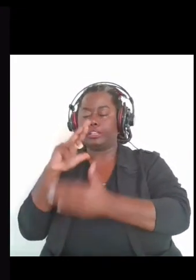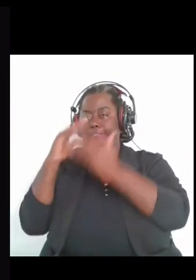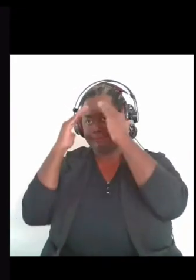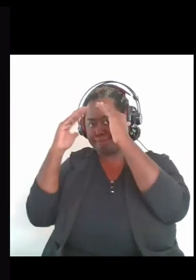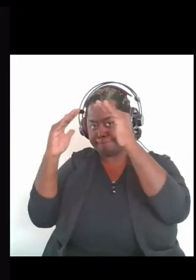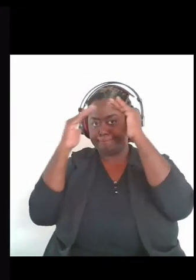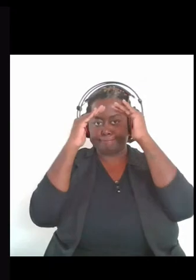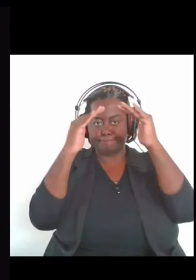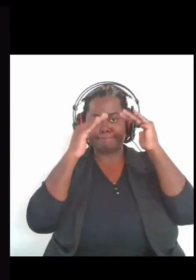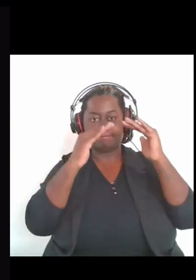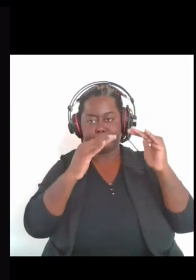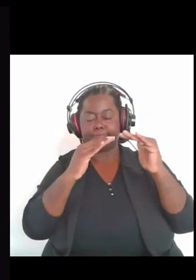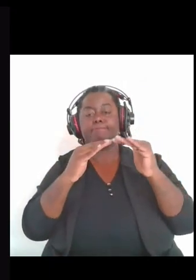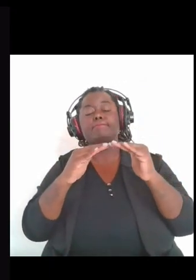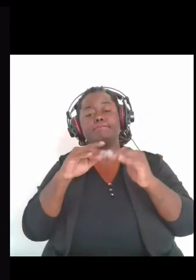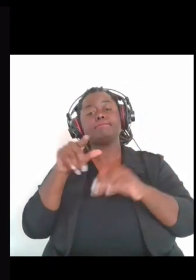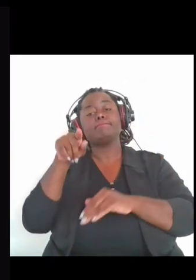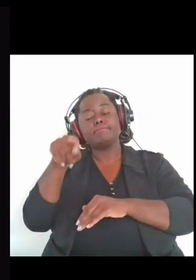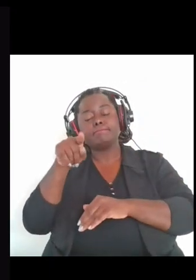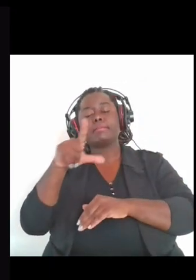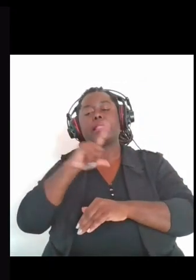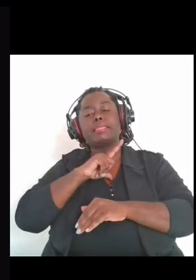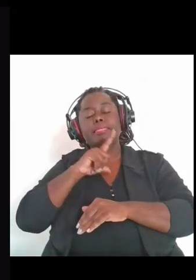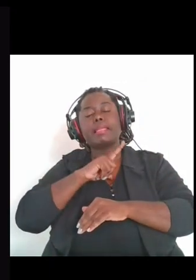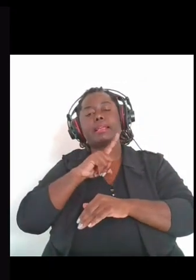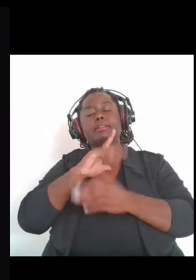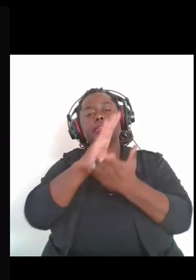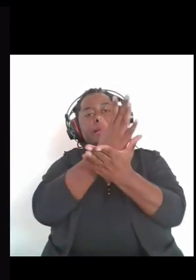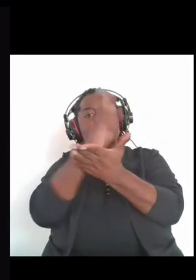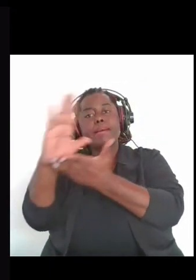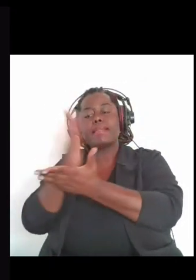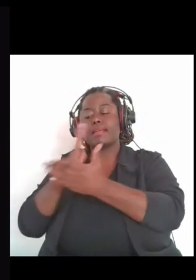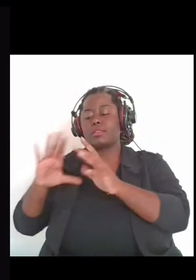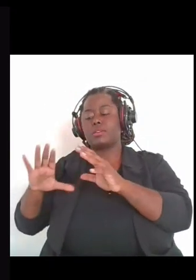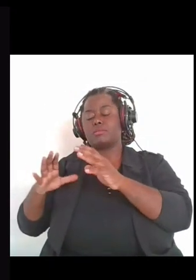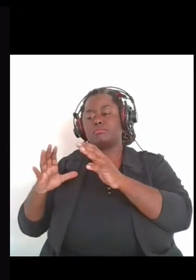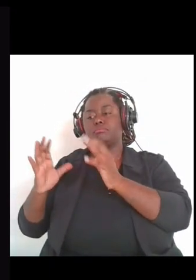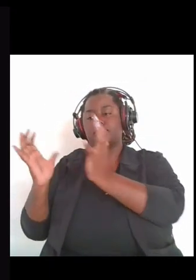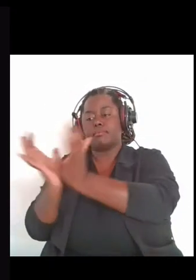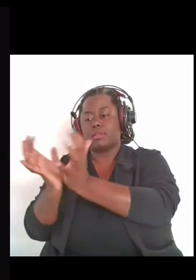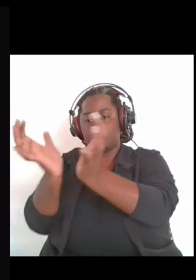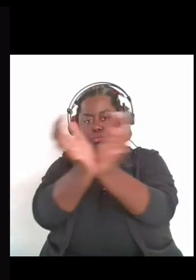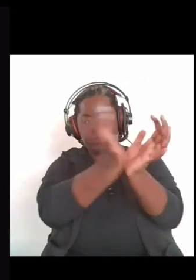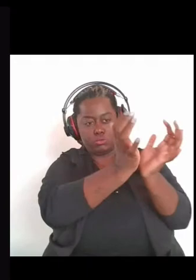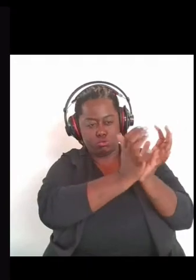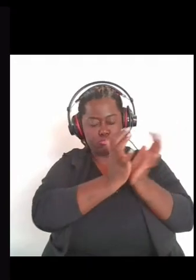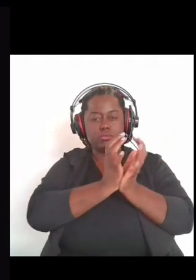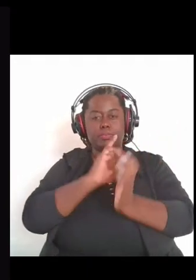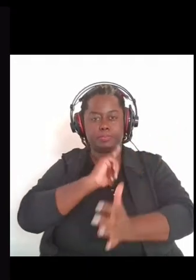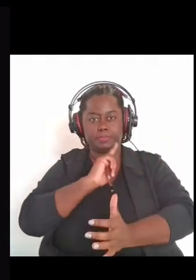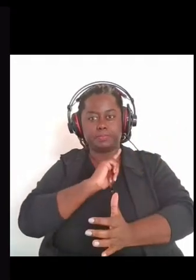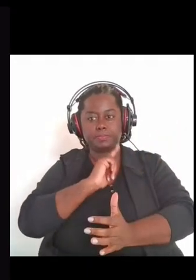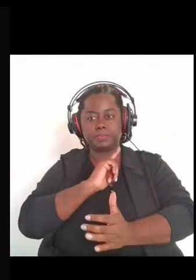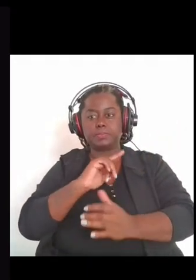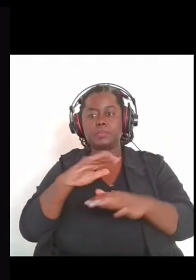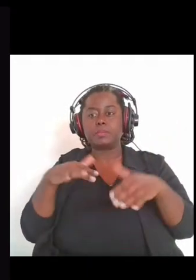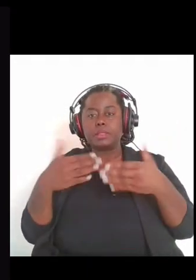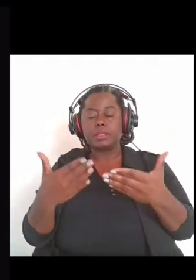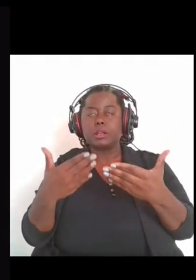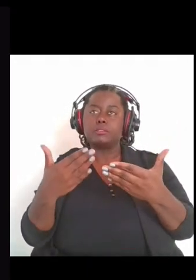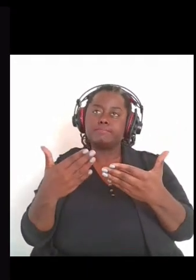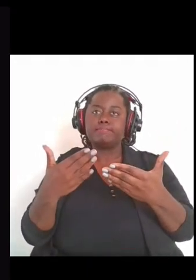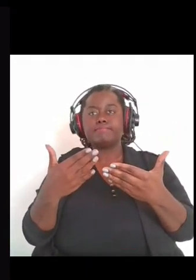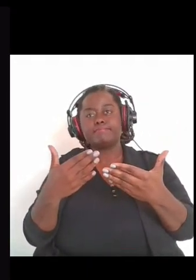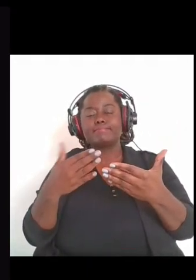so it's very uh extremely minute these details but they exist